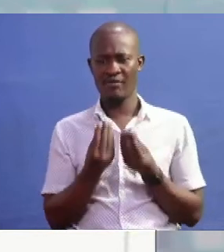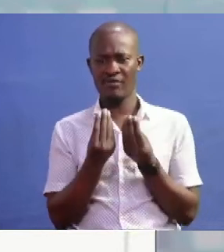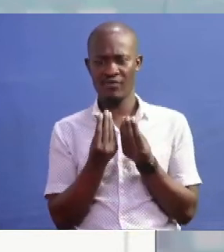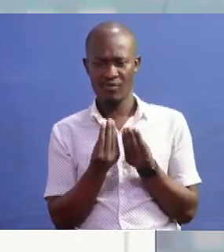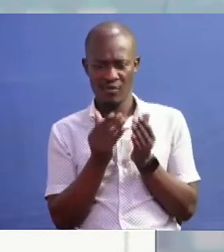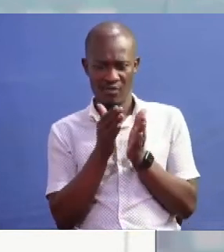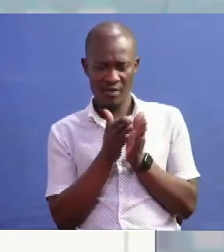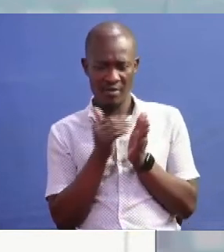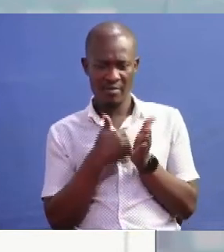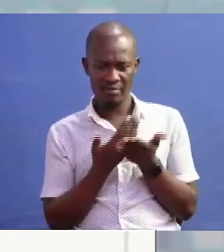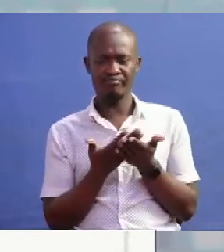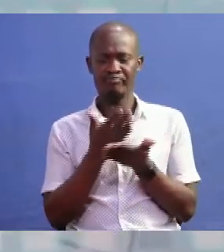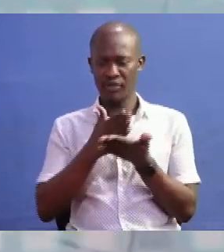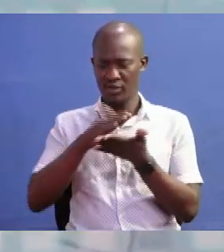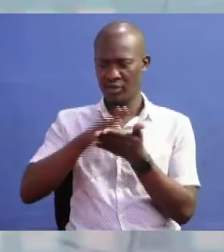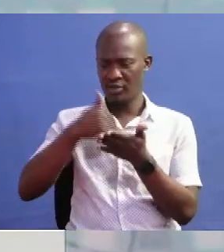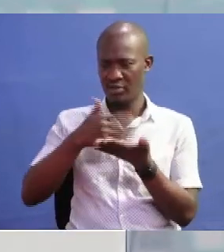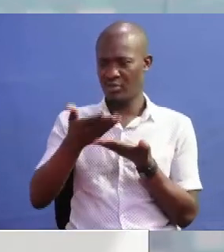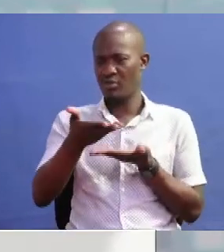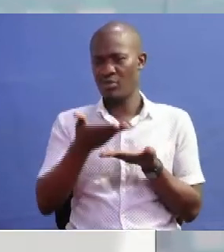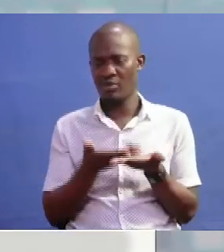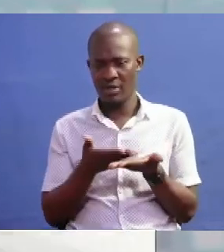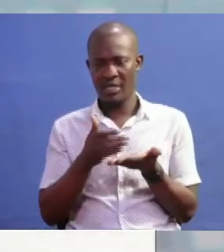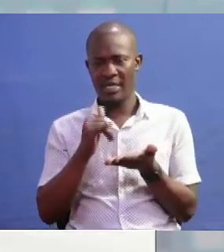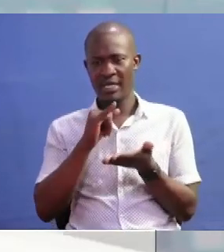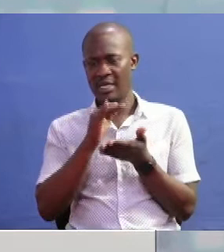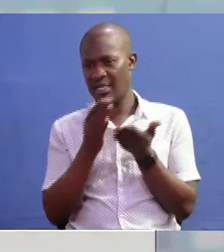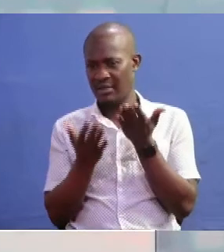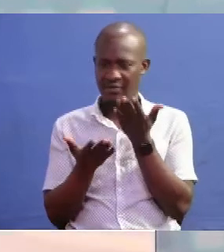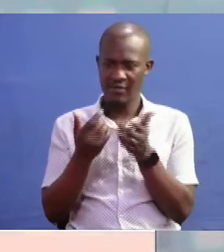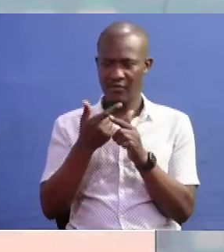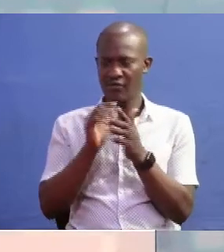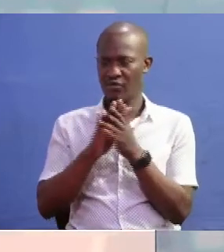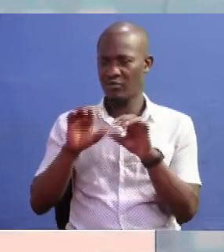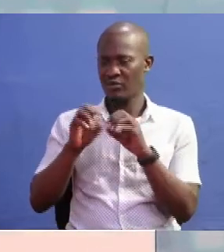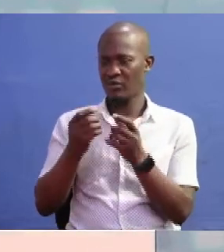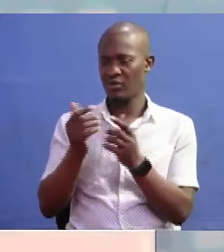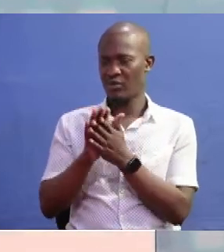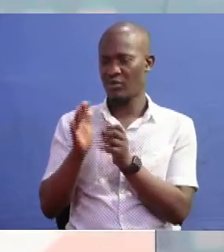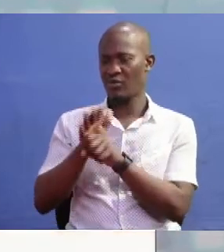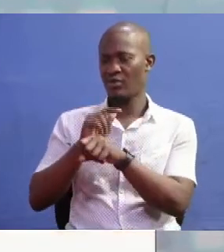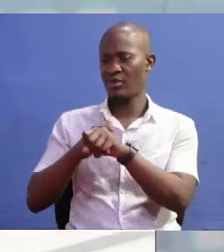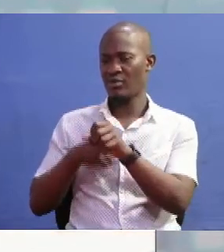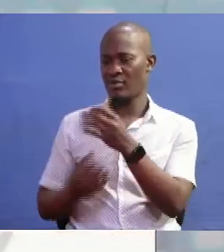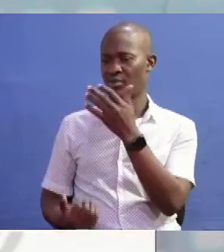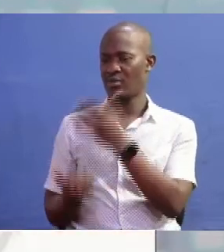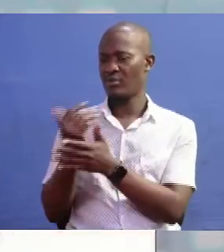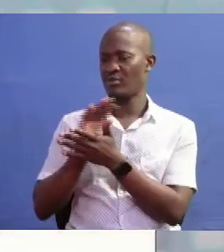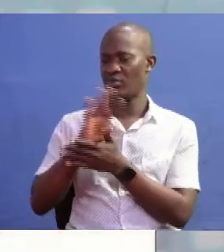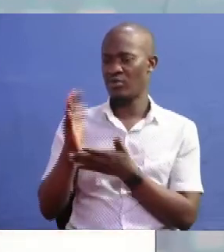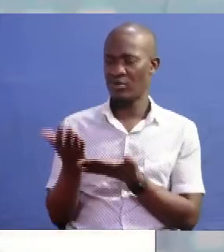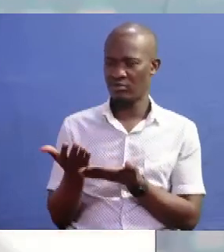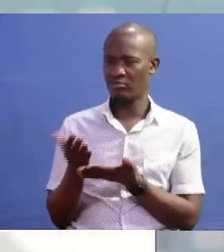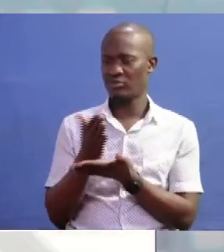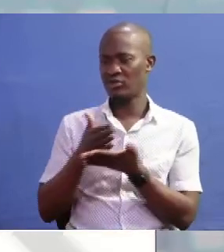should buy. So it varies from SACCO to SACCO. So over time, you can increase your share capital by